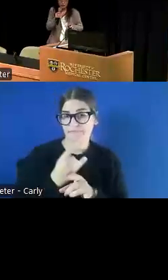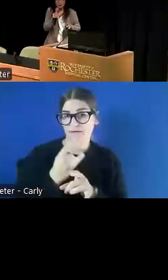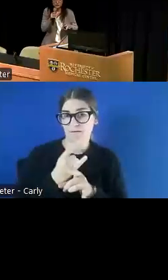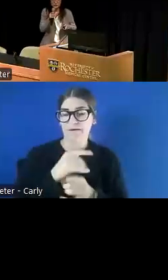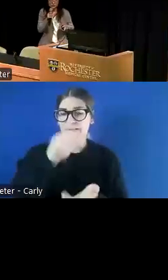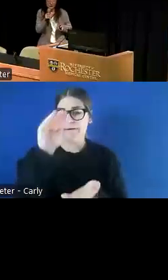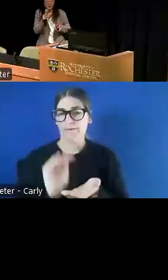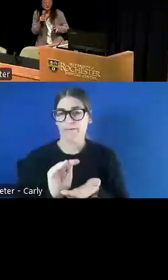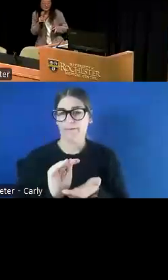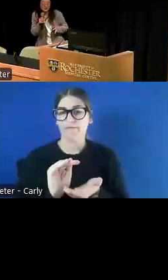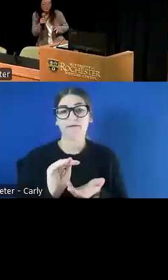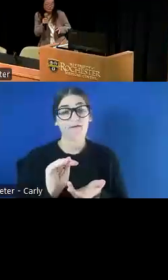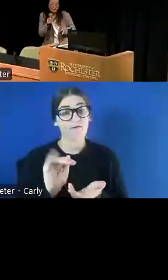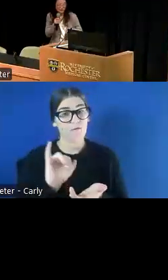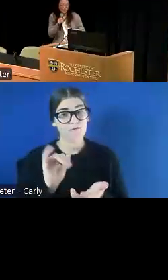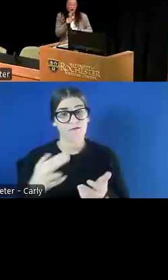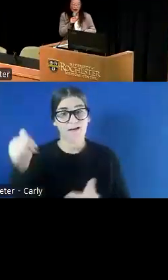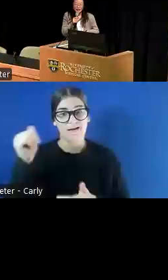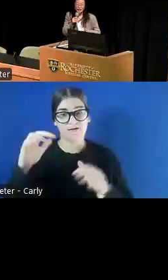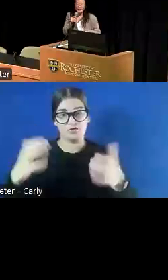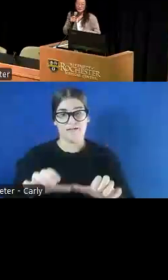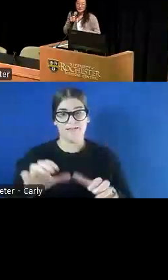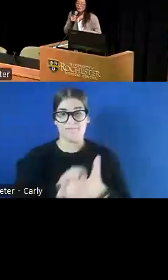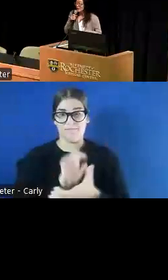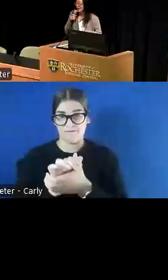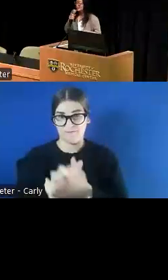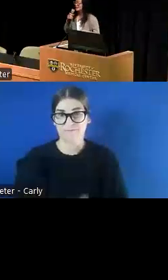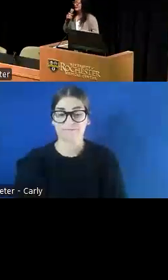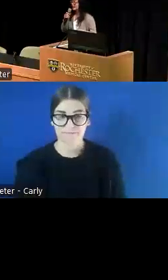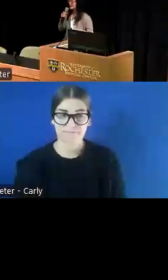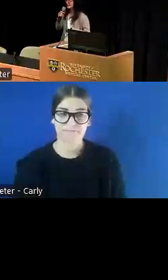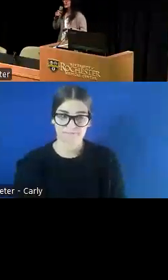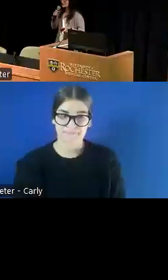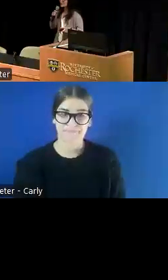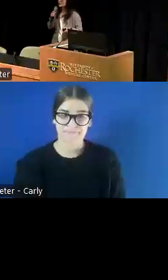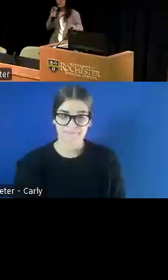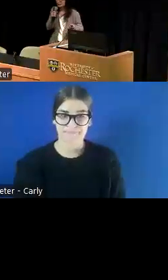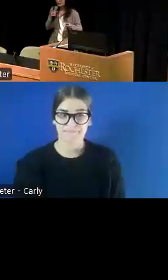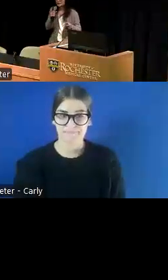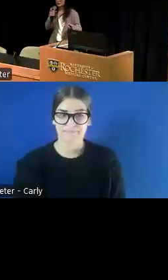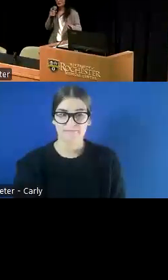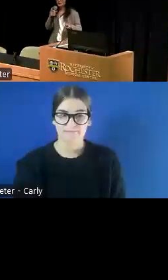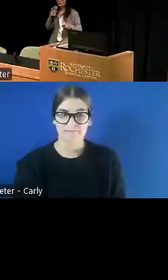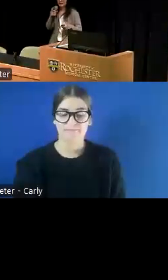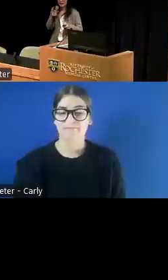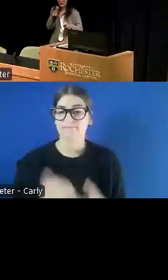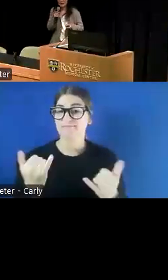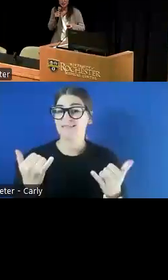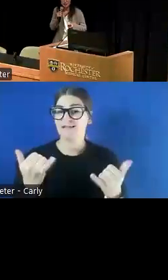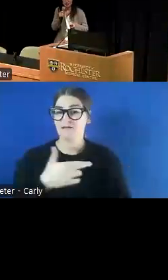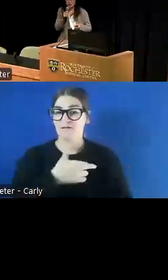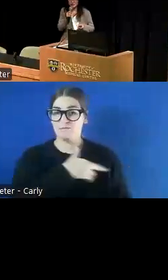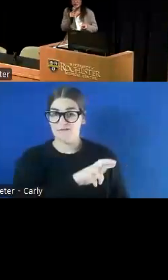more likely to be married. In terms of the applied side that shows a connection between religion